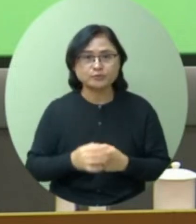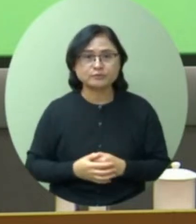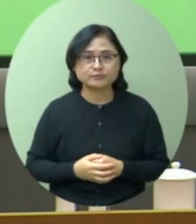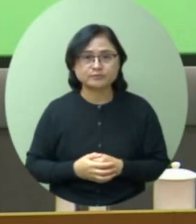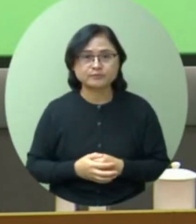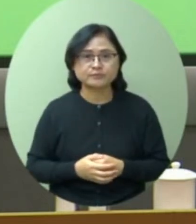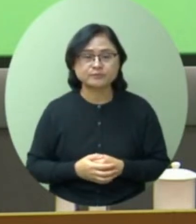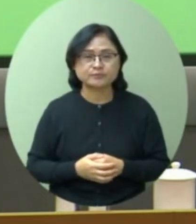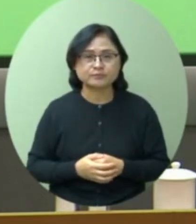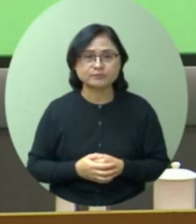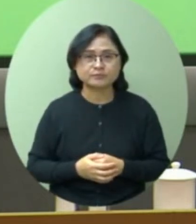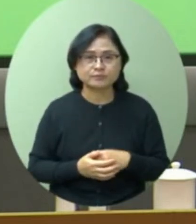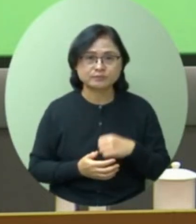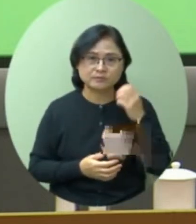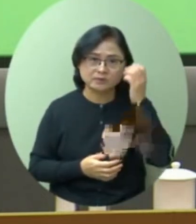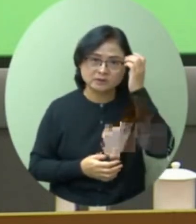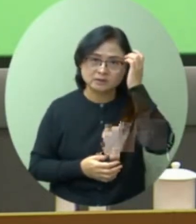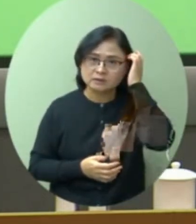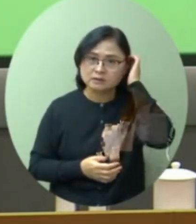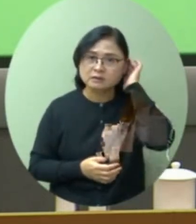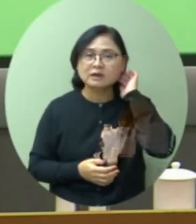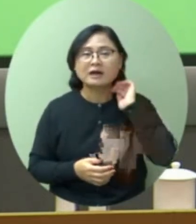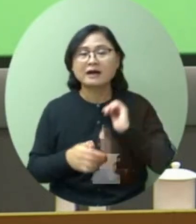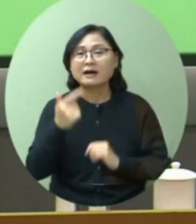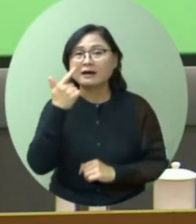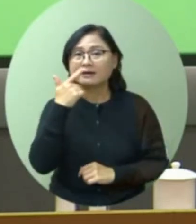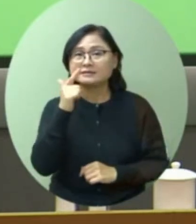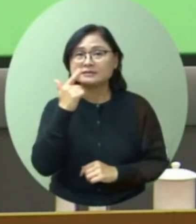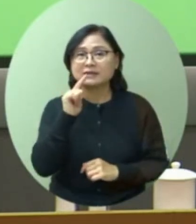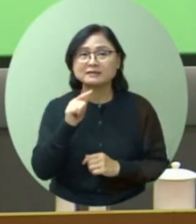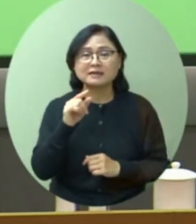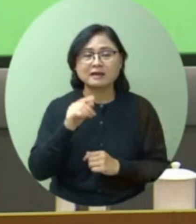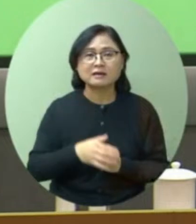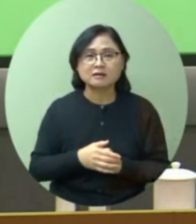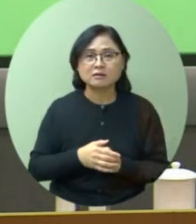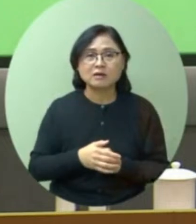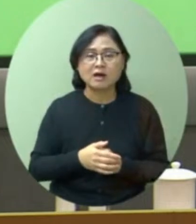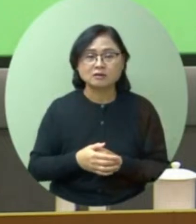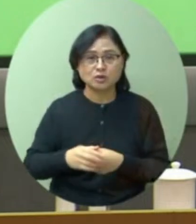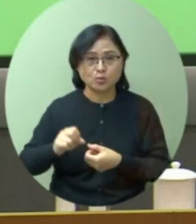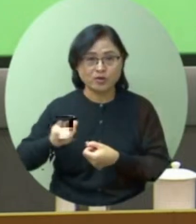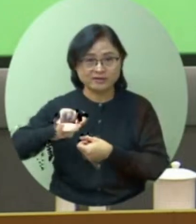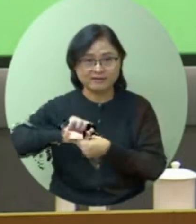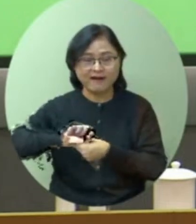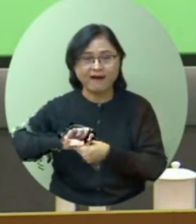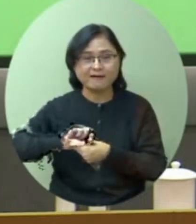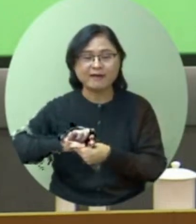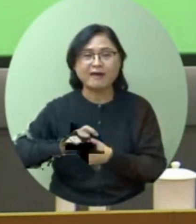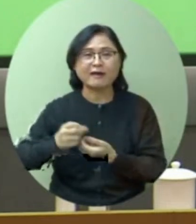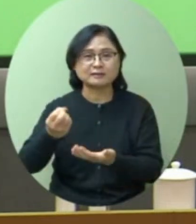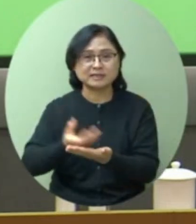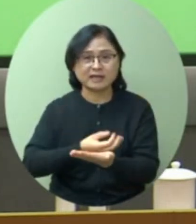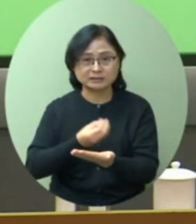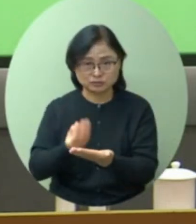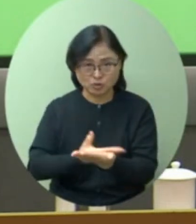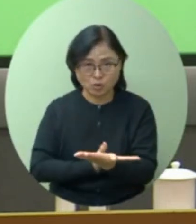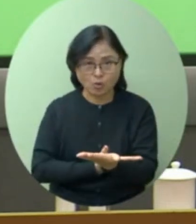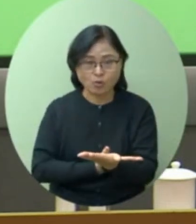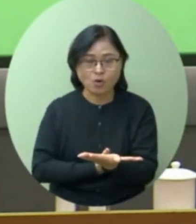subdivided flats, which will be introduced in residential buildings. So the